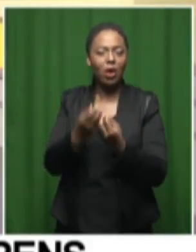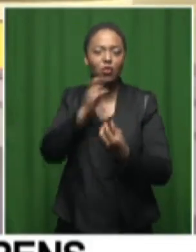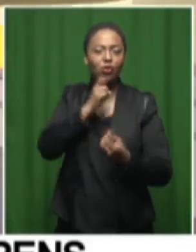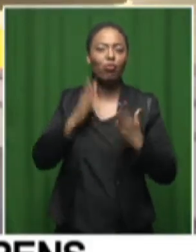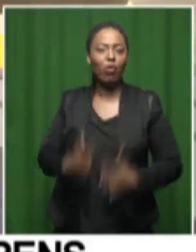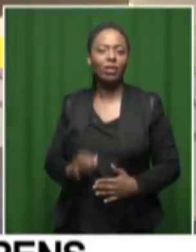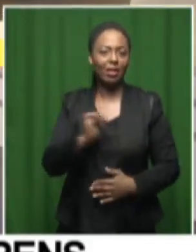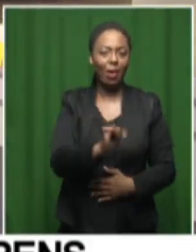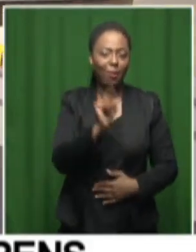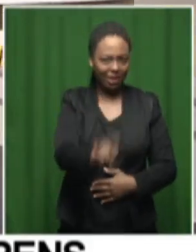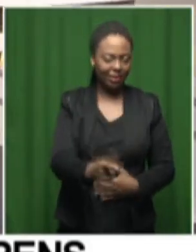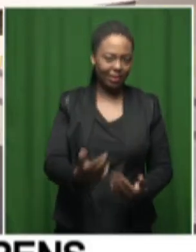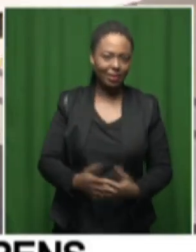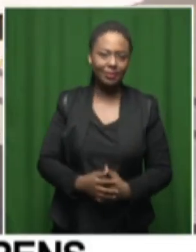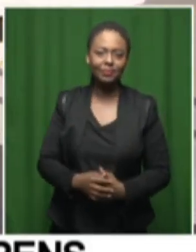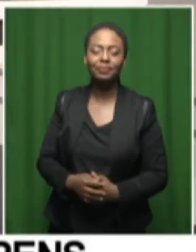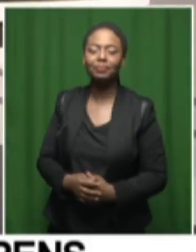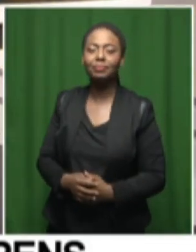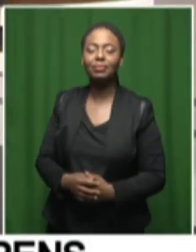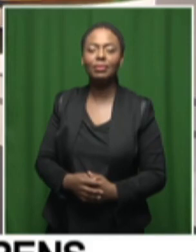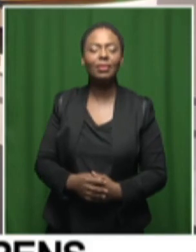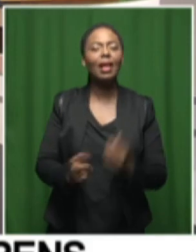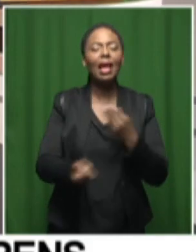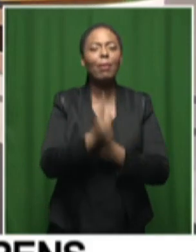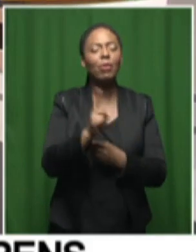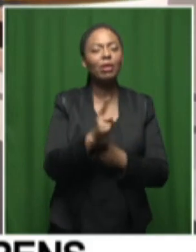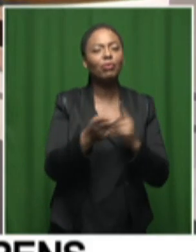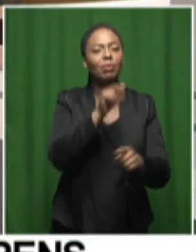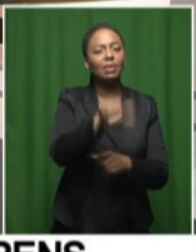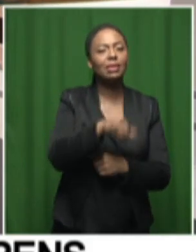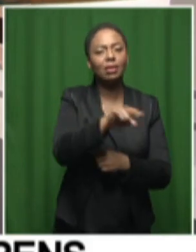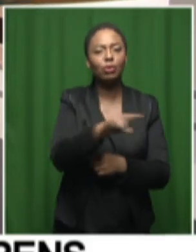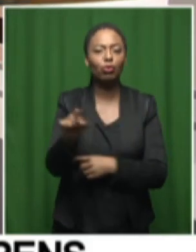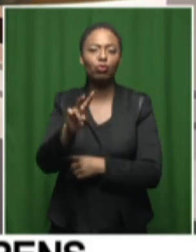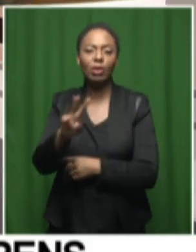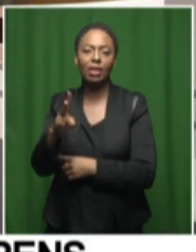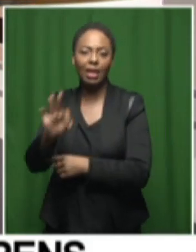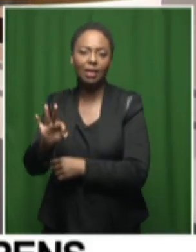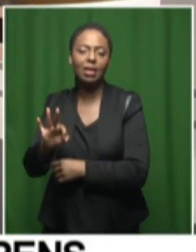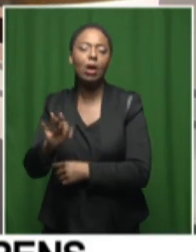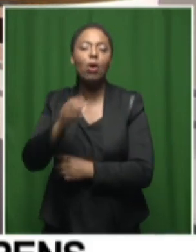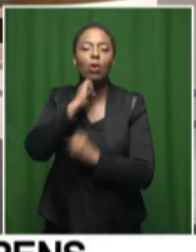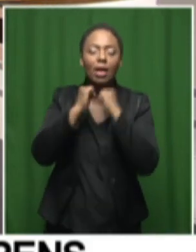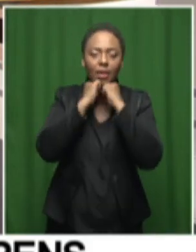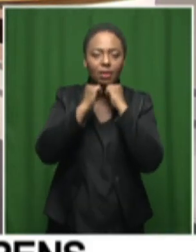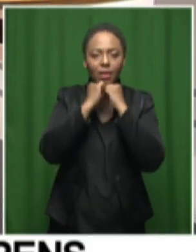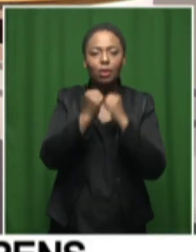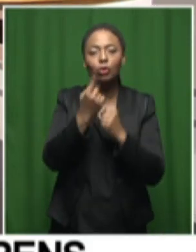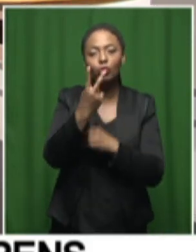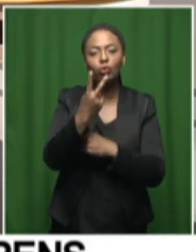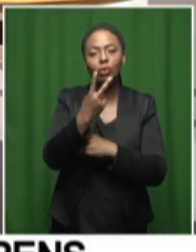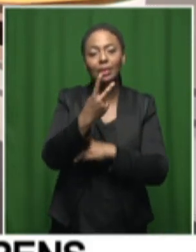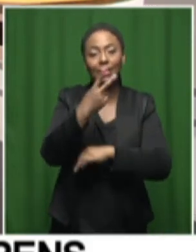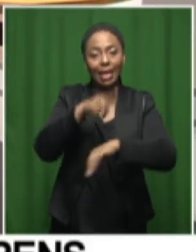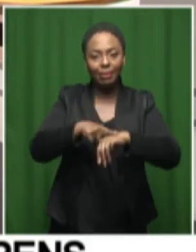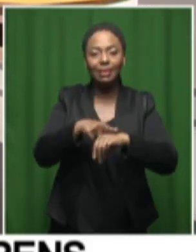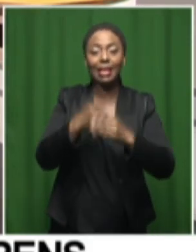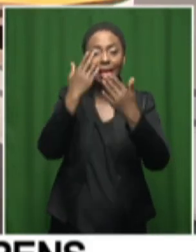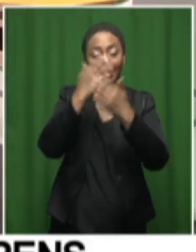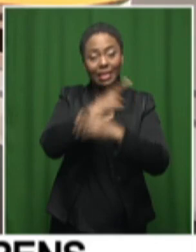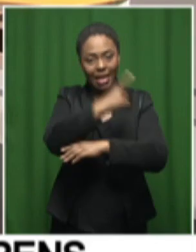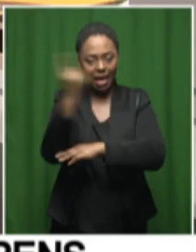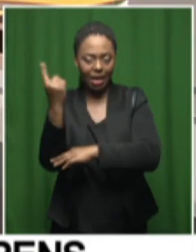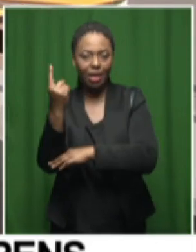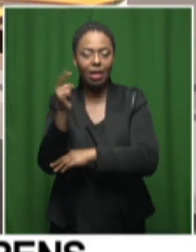what's happening? It's the 16th to the 25th of August. And there's 2 shows a day. There's one at 9 o'clock and one at 11, available on web